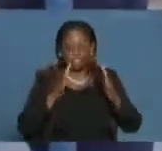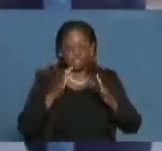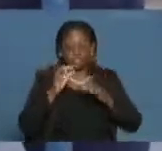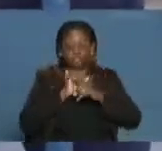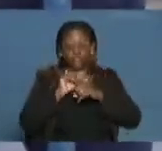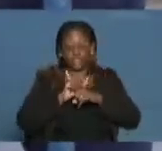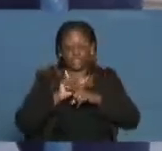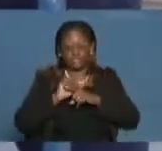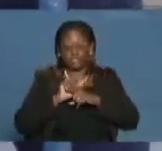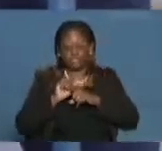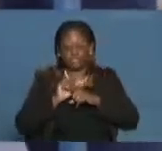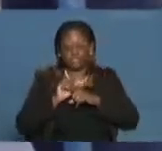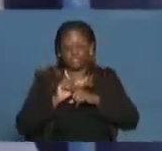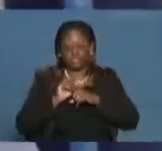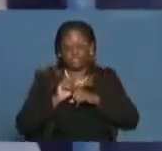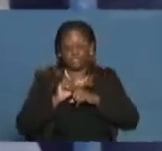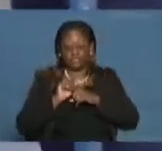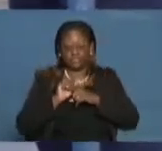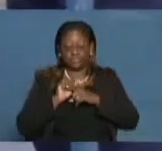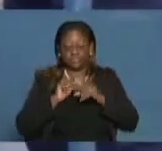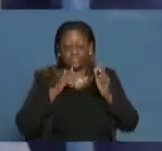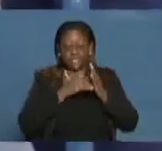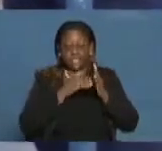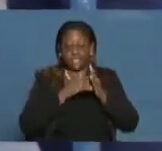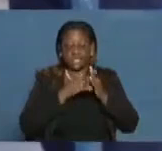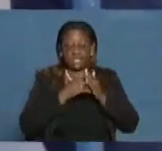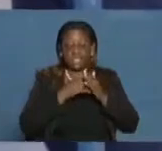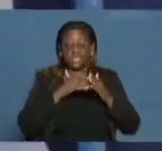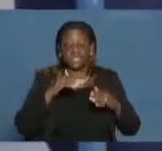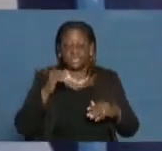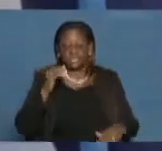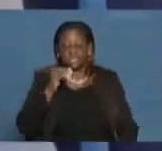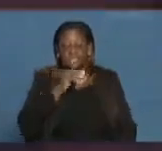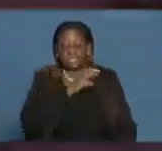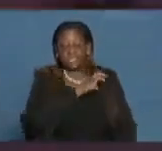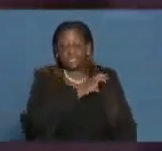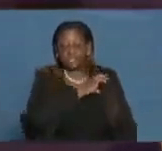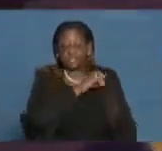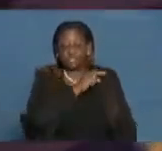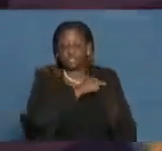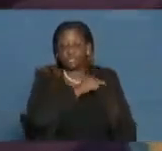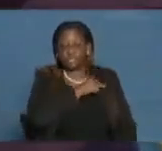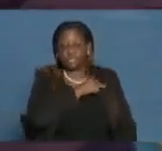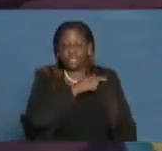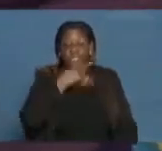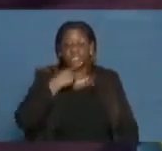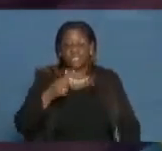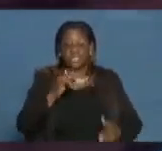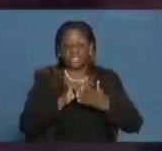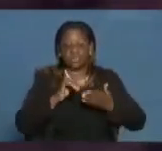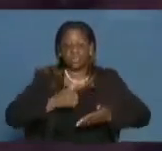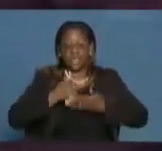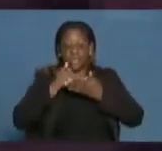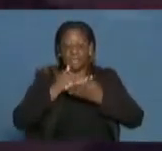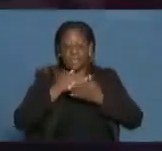Development at the American Correctional Association, Dr. Elizabeth Gondels, says the training will equip staff